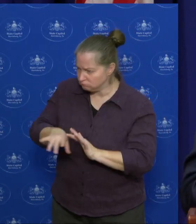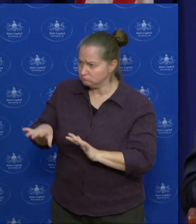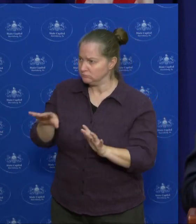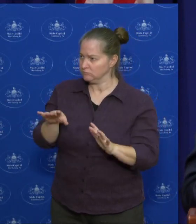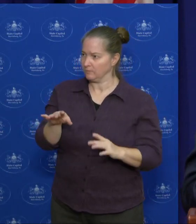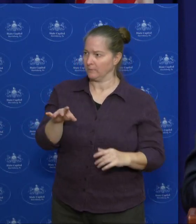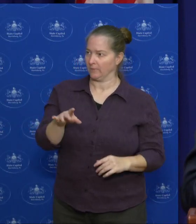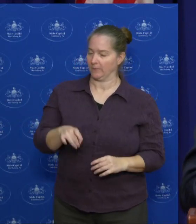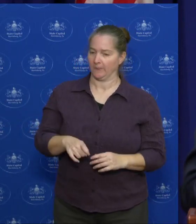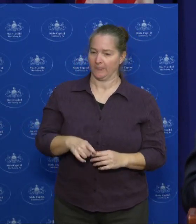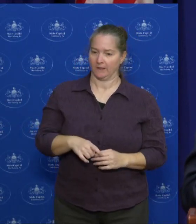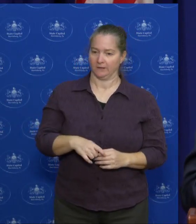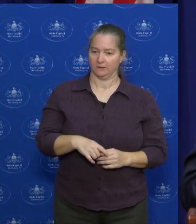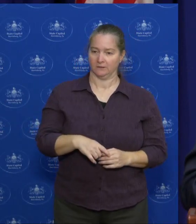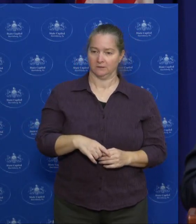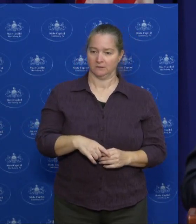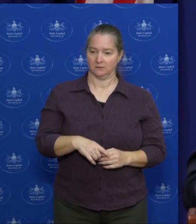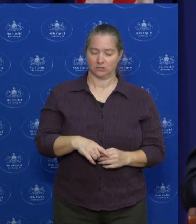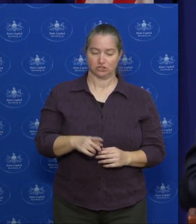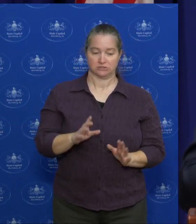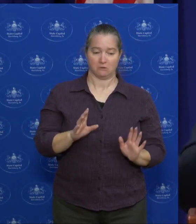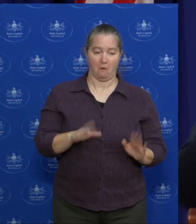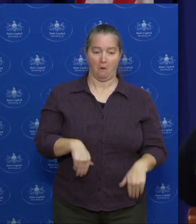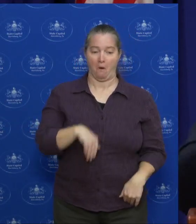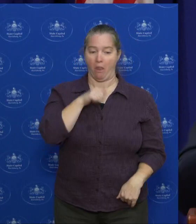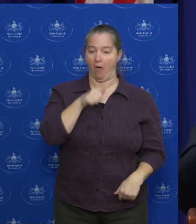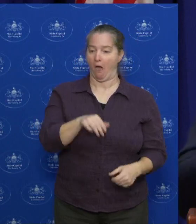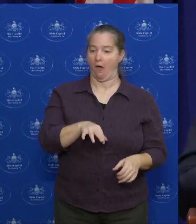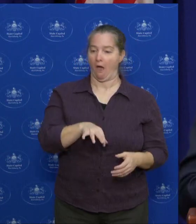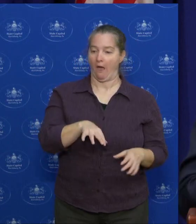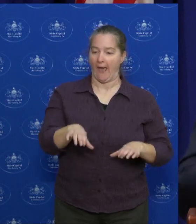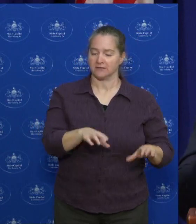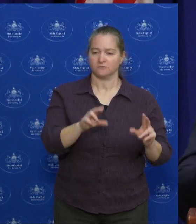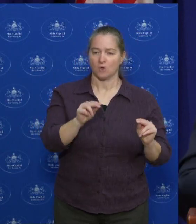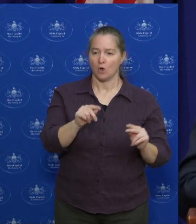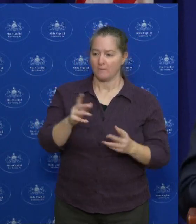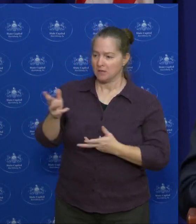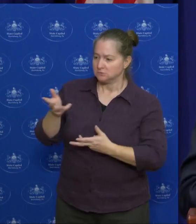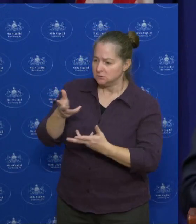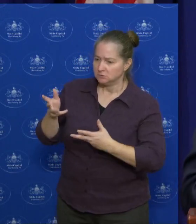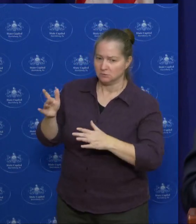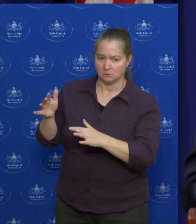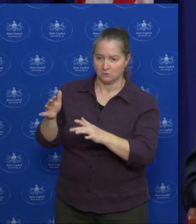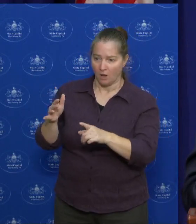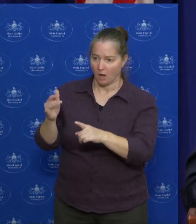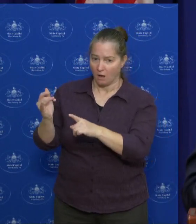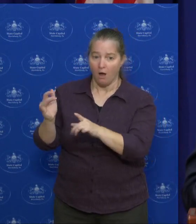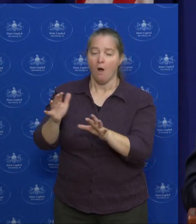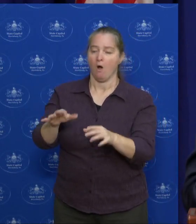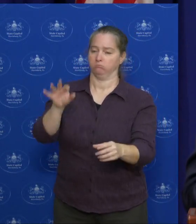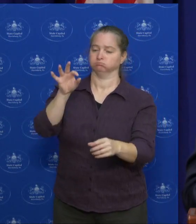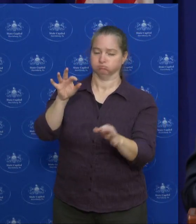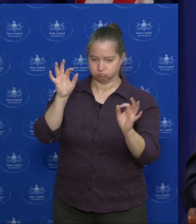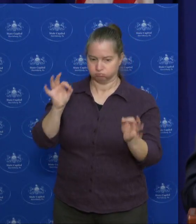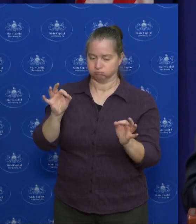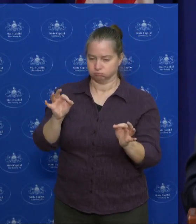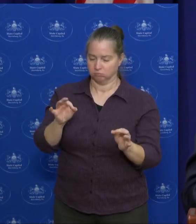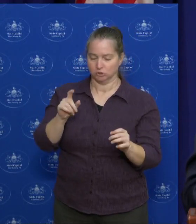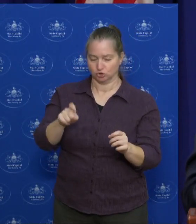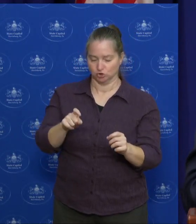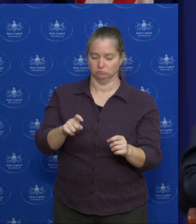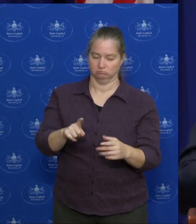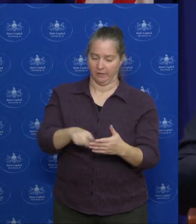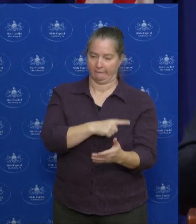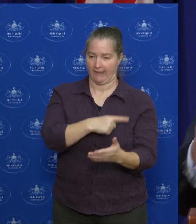their status as inactive for no good reason. It takes interaction with the voter and confirmation that those records should be